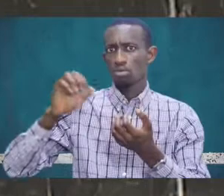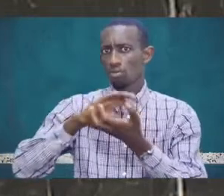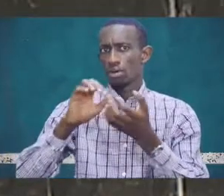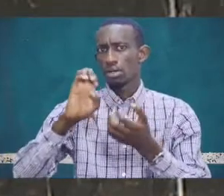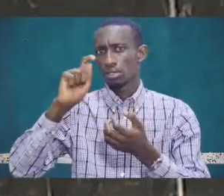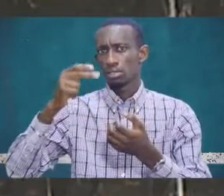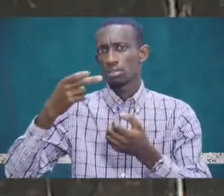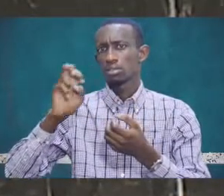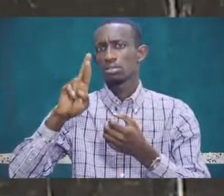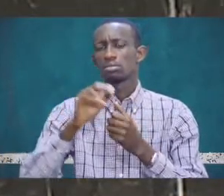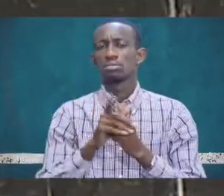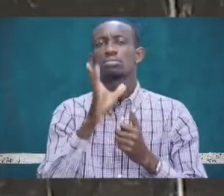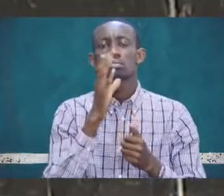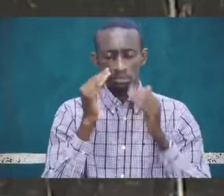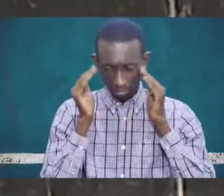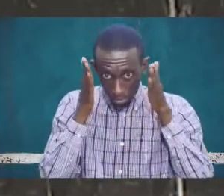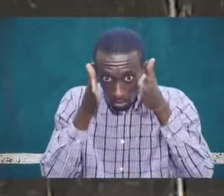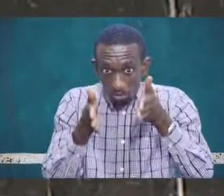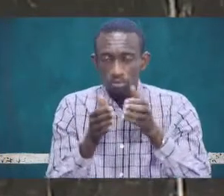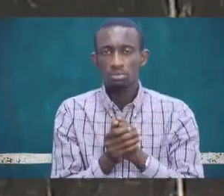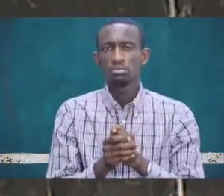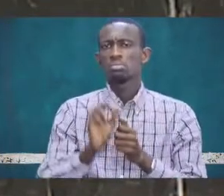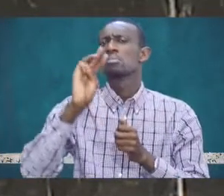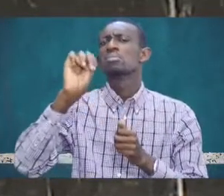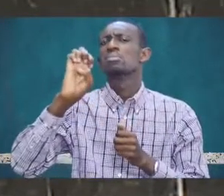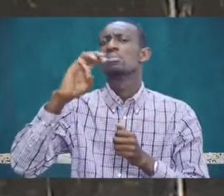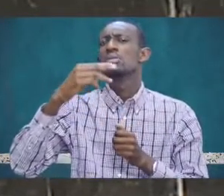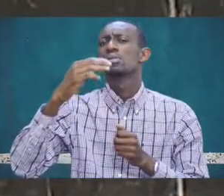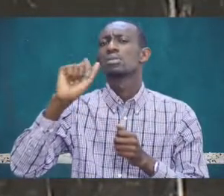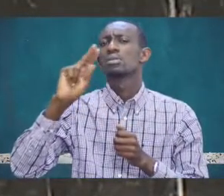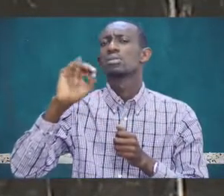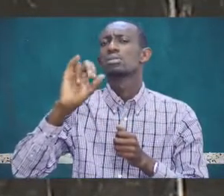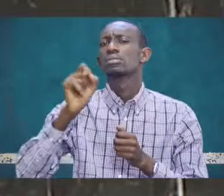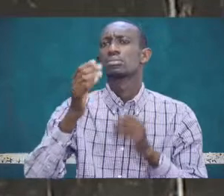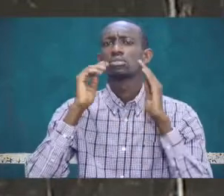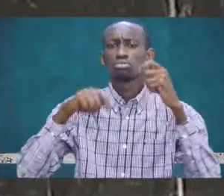produce ethers. Let's look at the mechanism for this reaction.